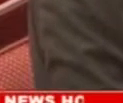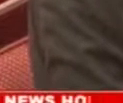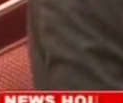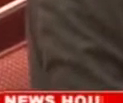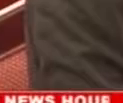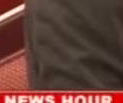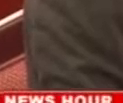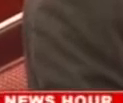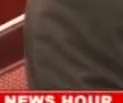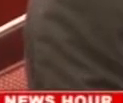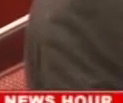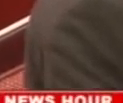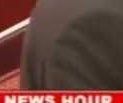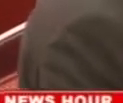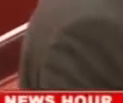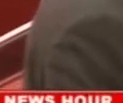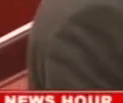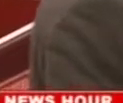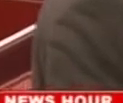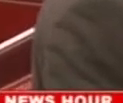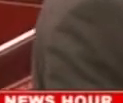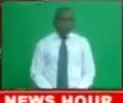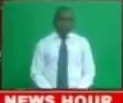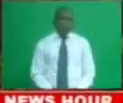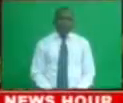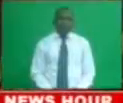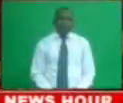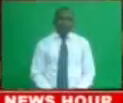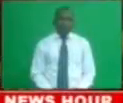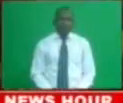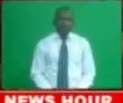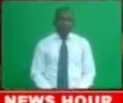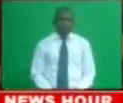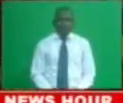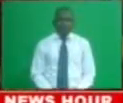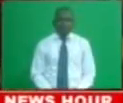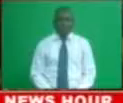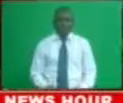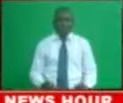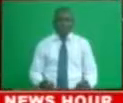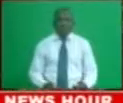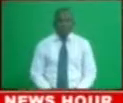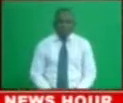Ghana cedis on other initiatives geared at ending poverty.